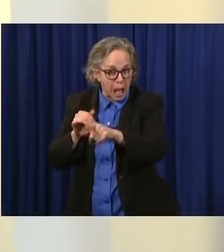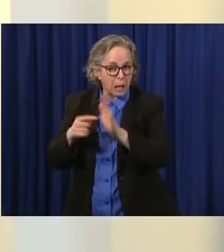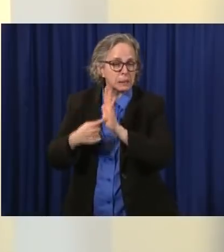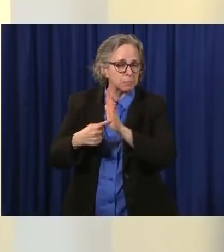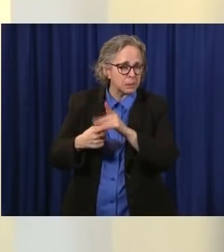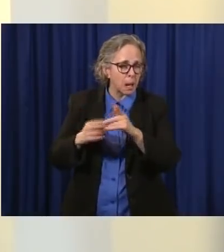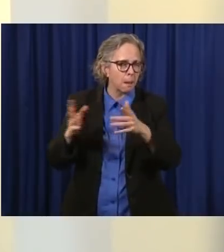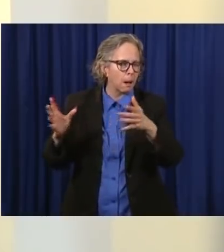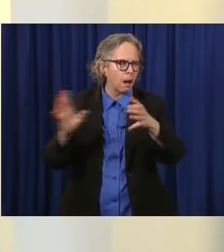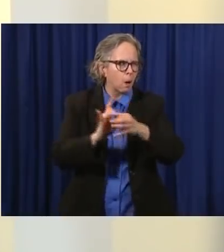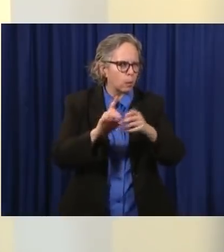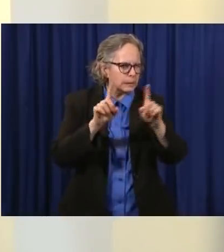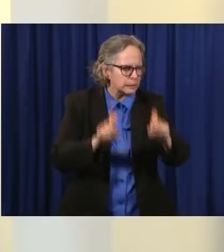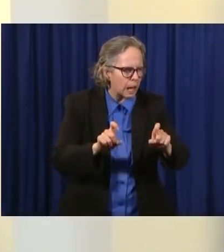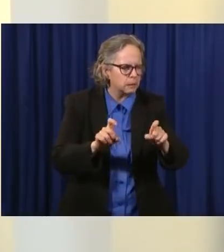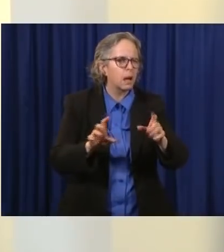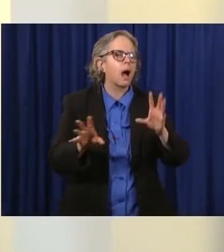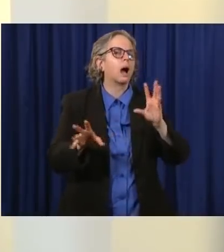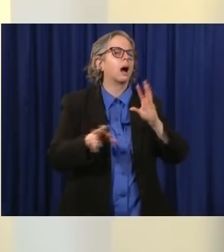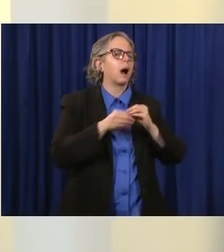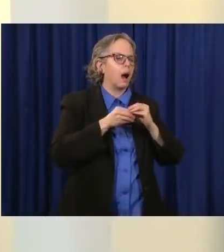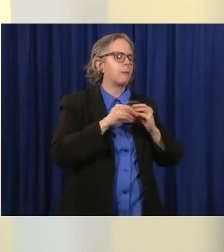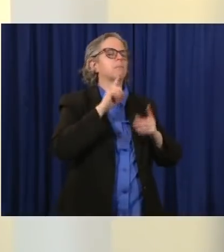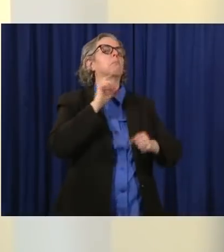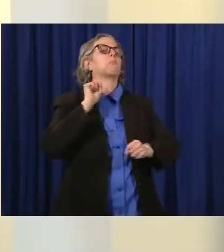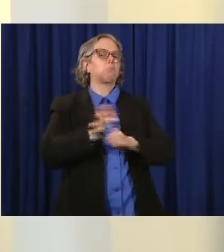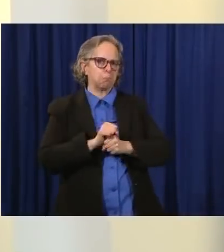their antibodies likely did show.